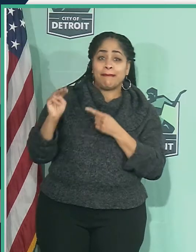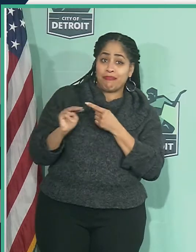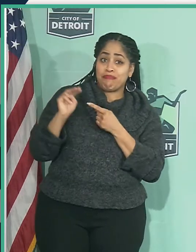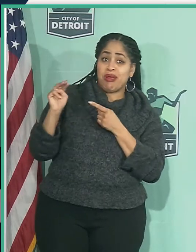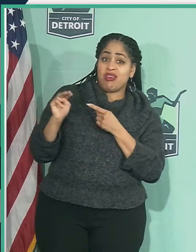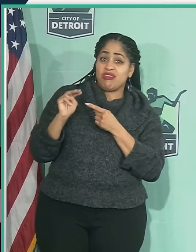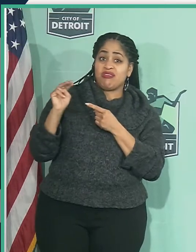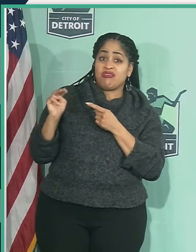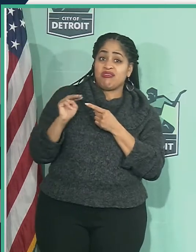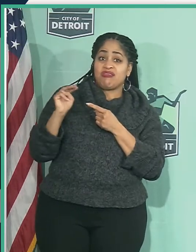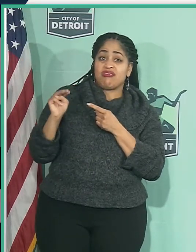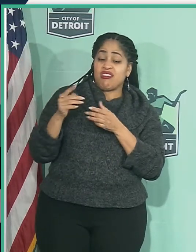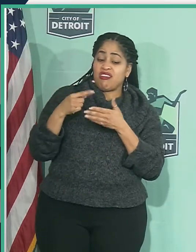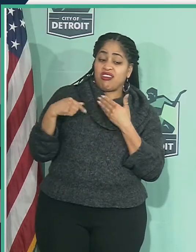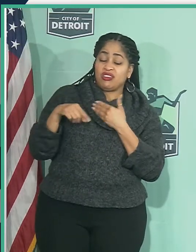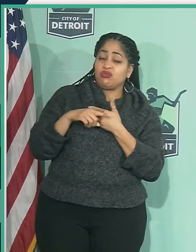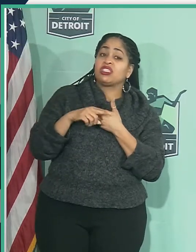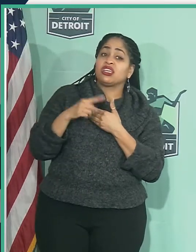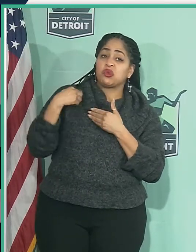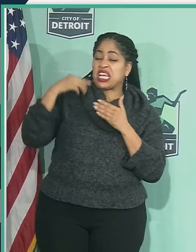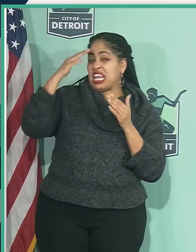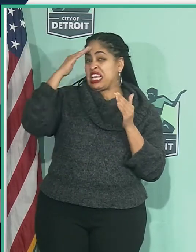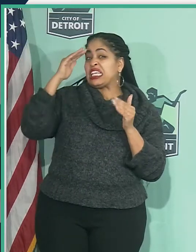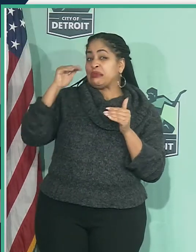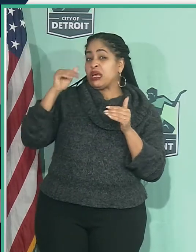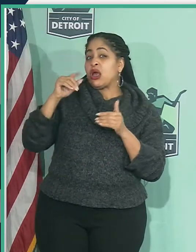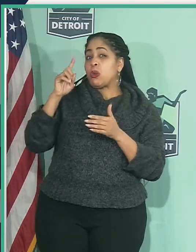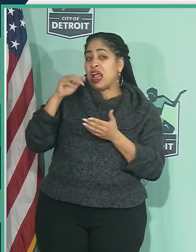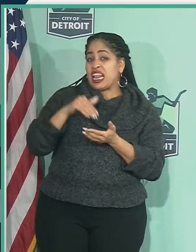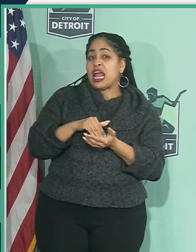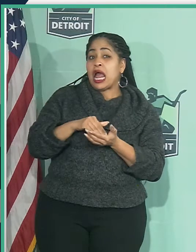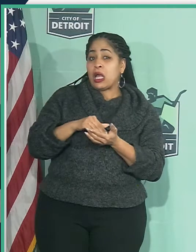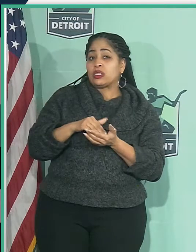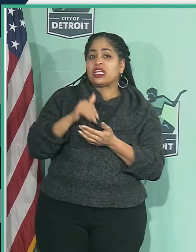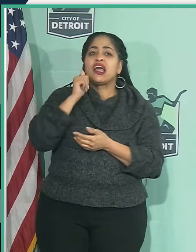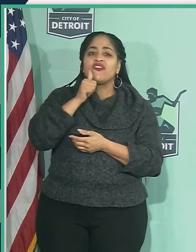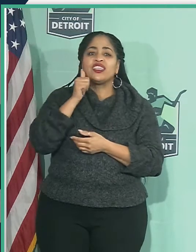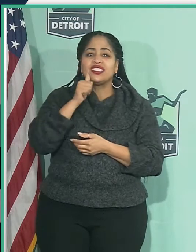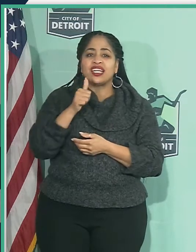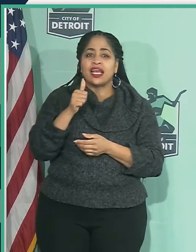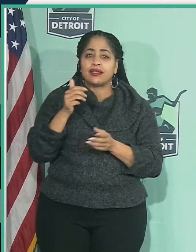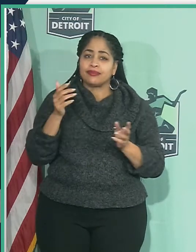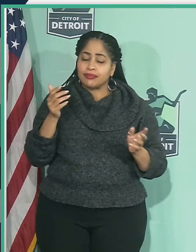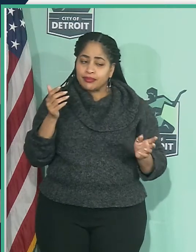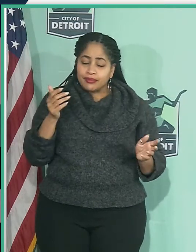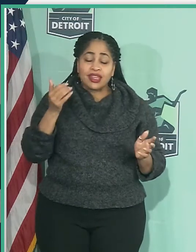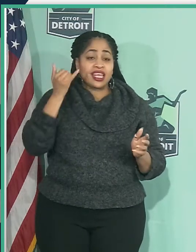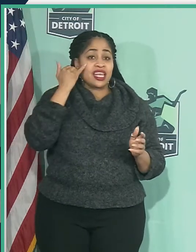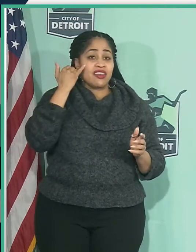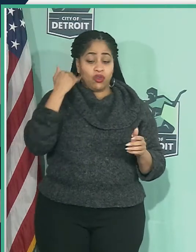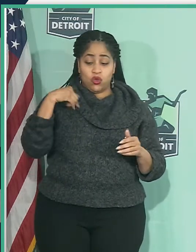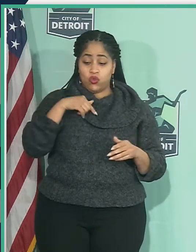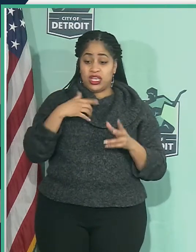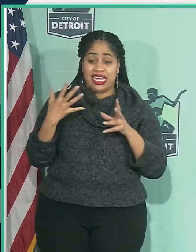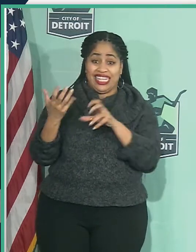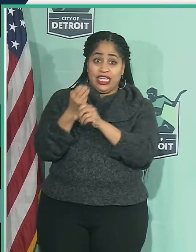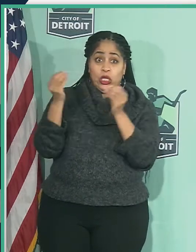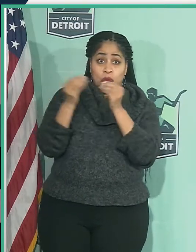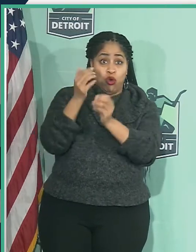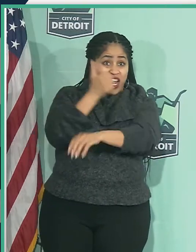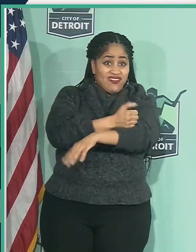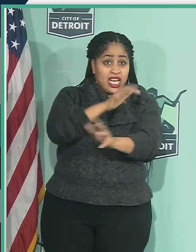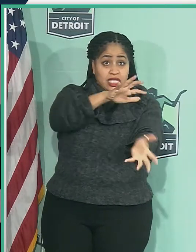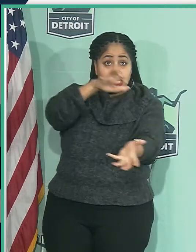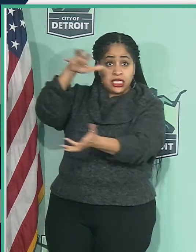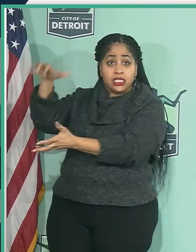And then starting next week, we expect to be 1,000 a day. If the vaccine number goes up, we'll